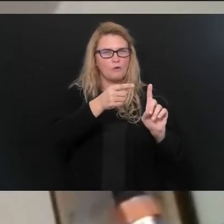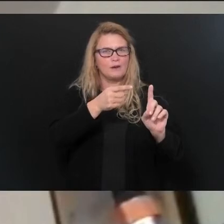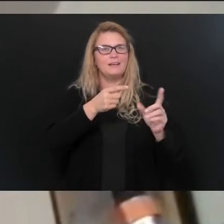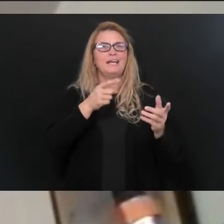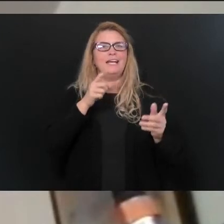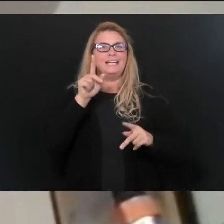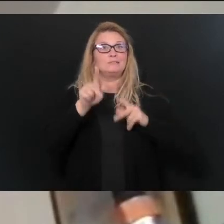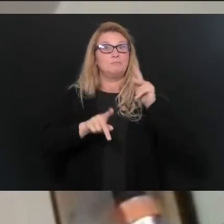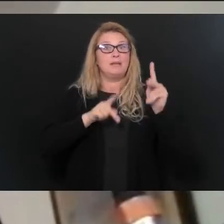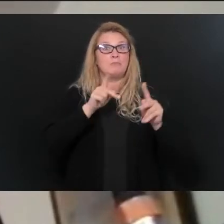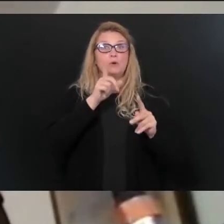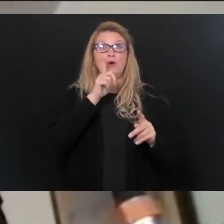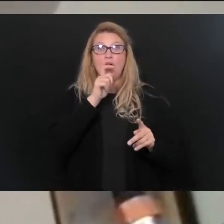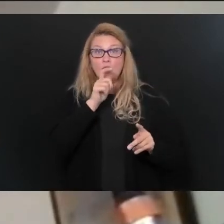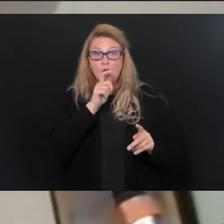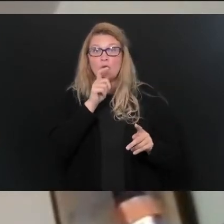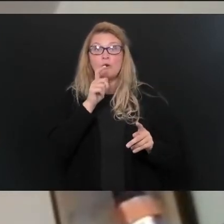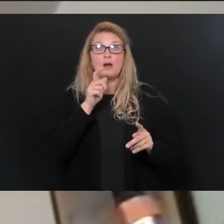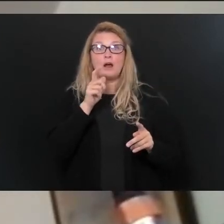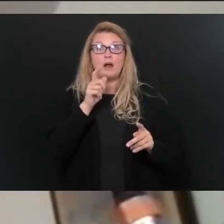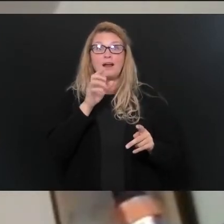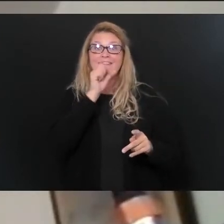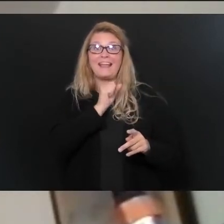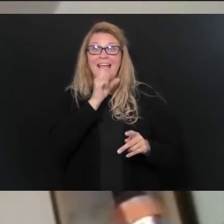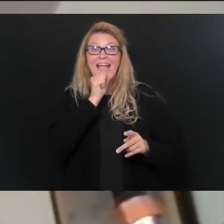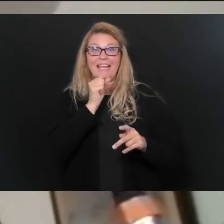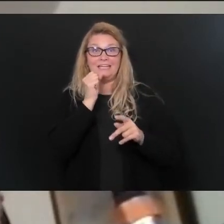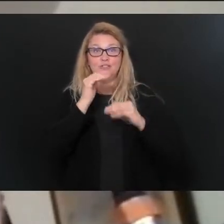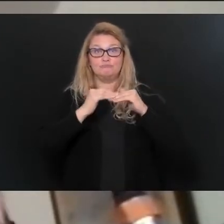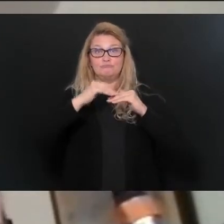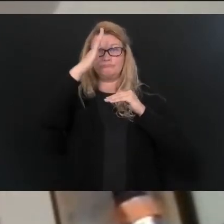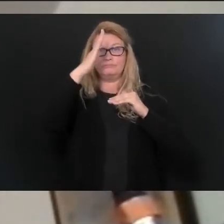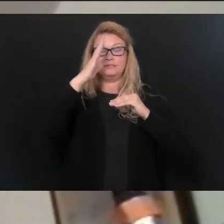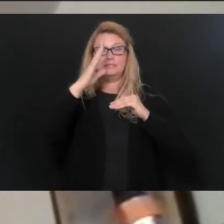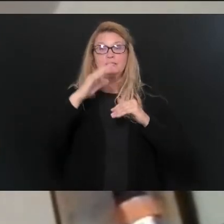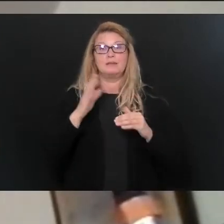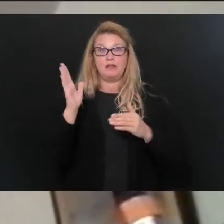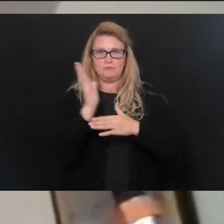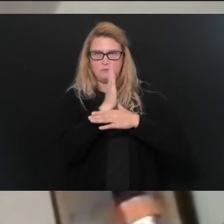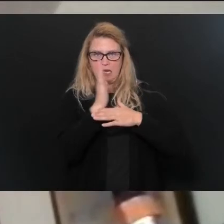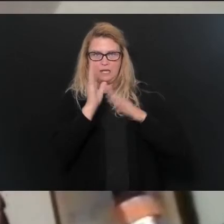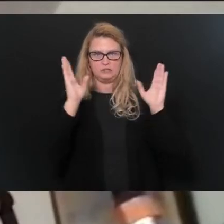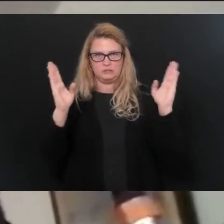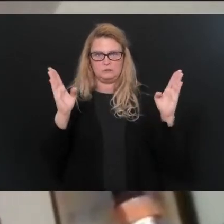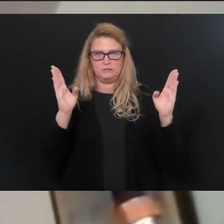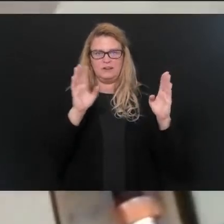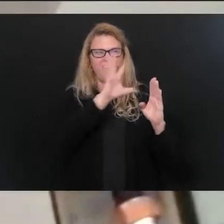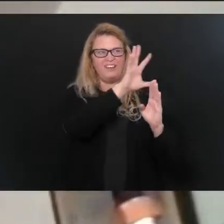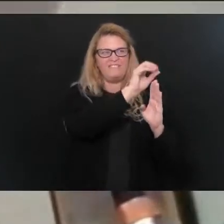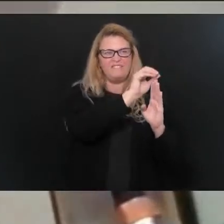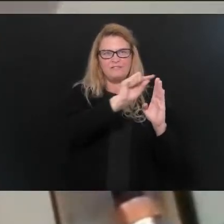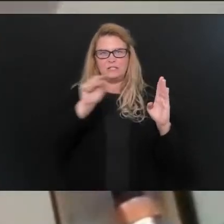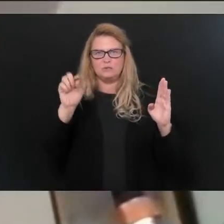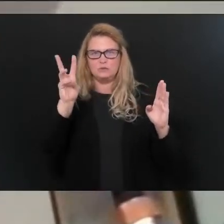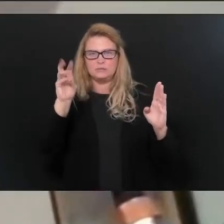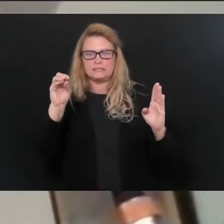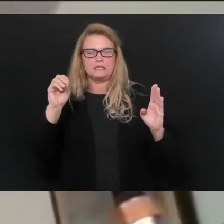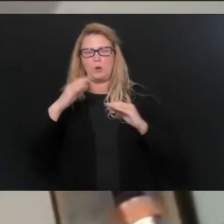getting people that are in that risk range, particularly the age range, for 50 or 60